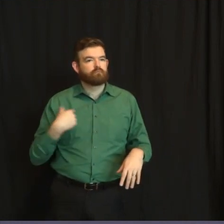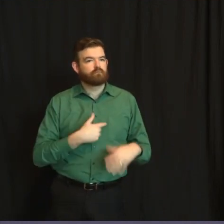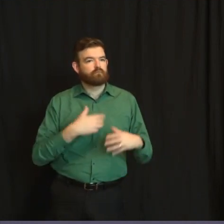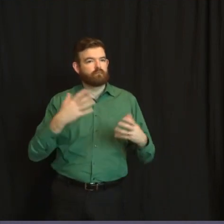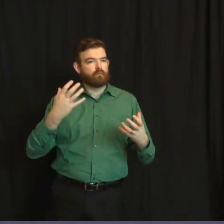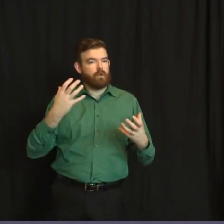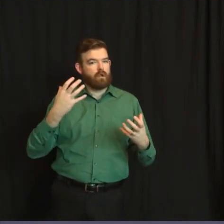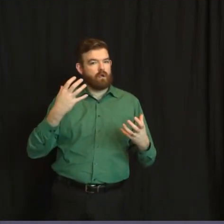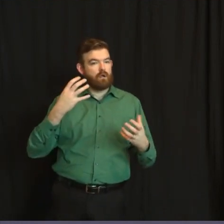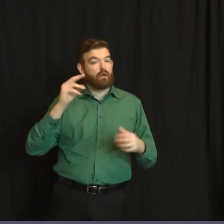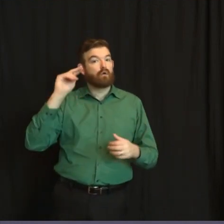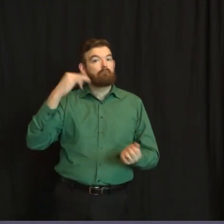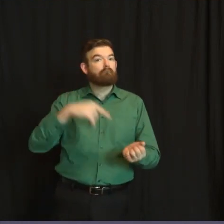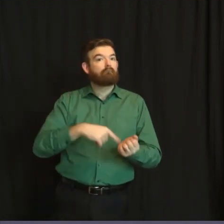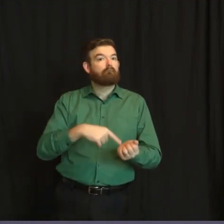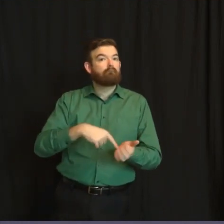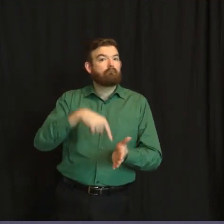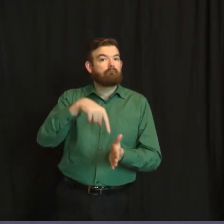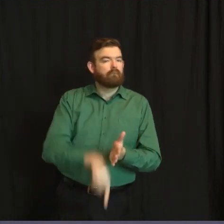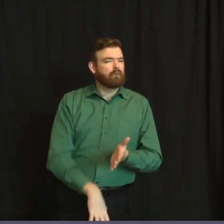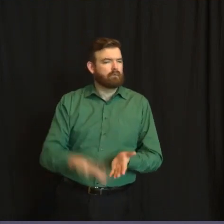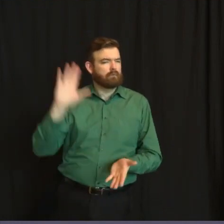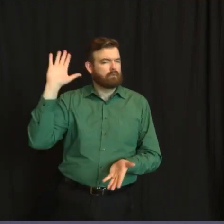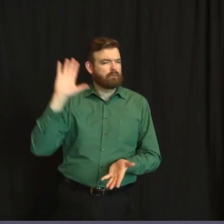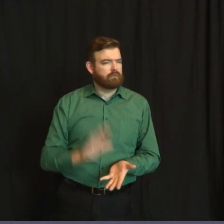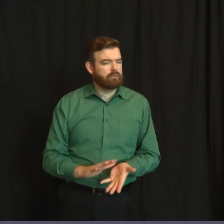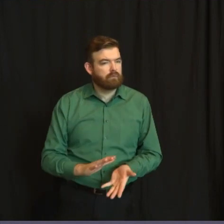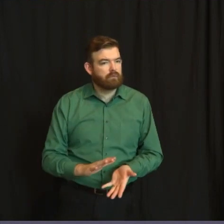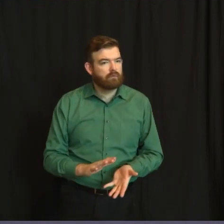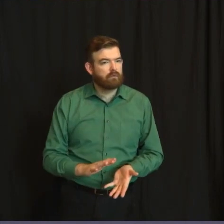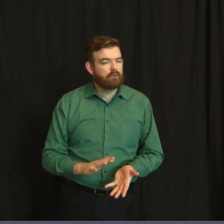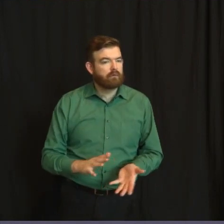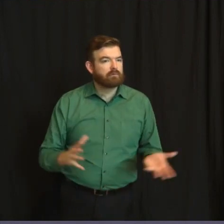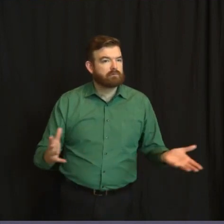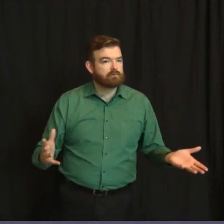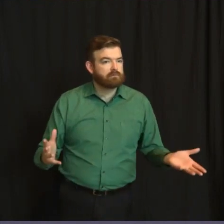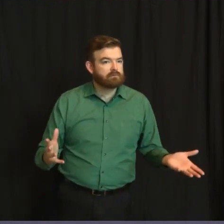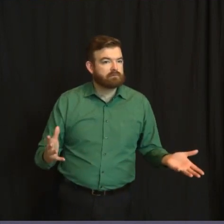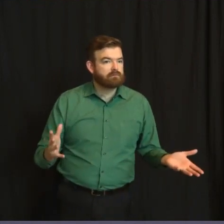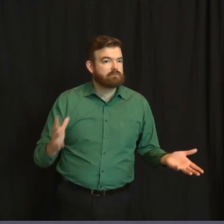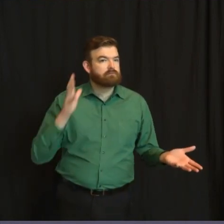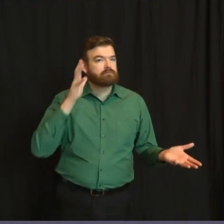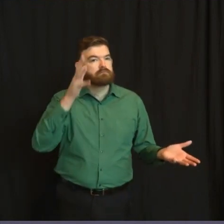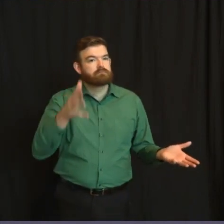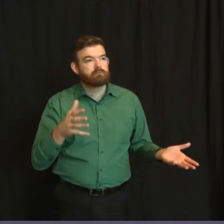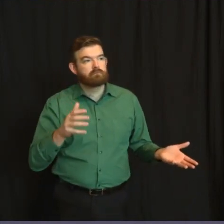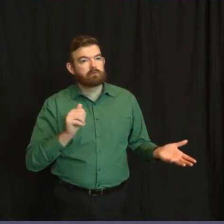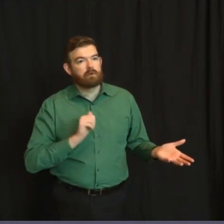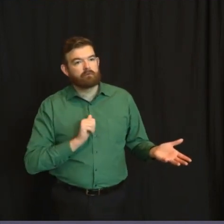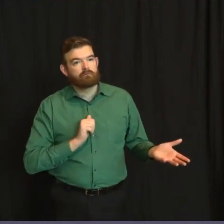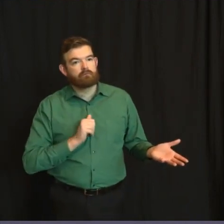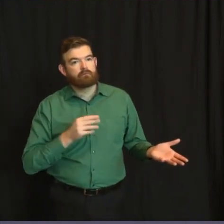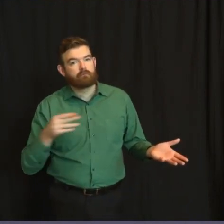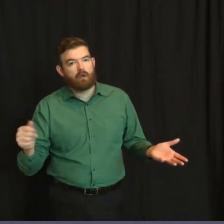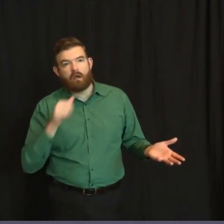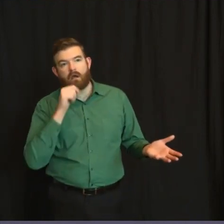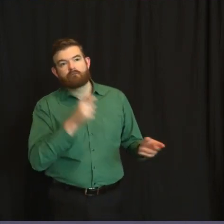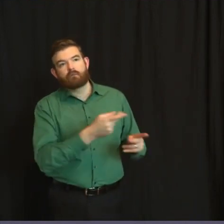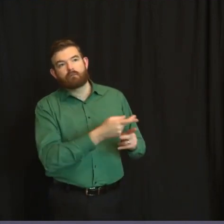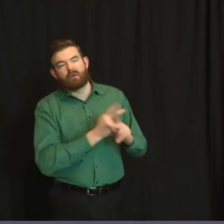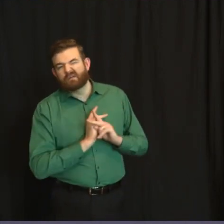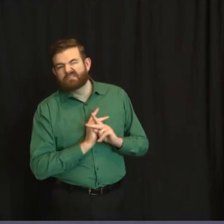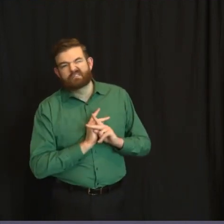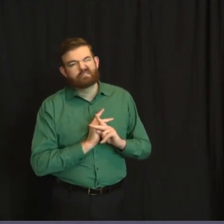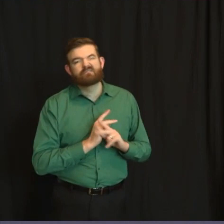don't see any scenario where we get out of this without having to borrow a meaningful amount of money. I just don't see it. Even if it's a bridge borrowing through the